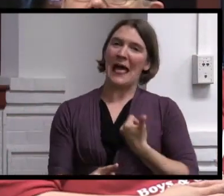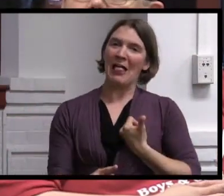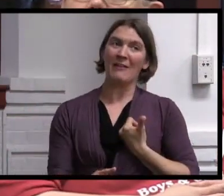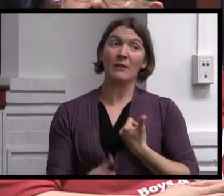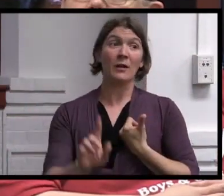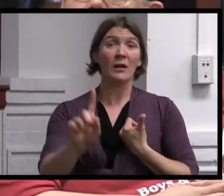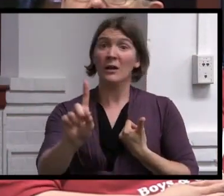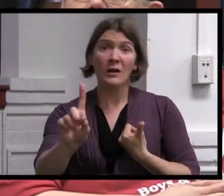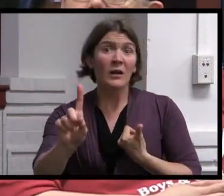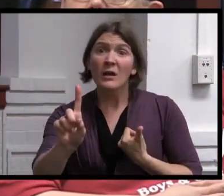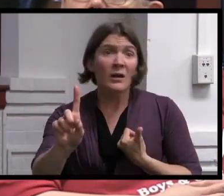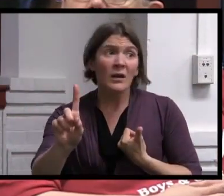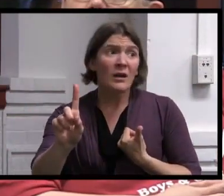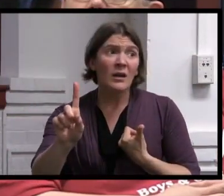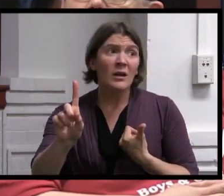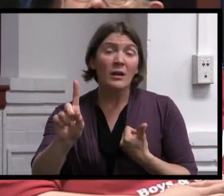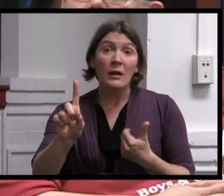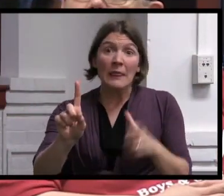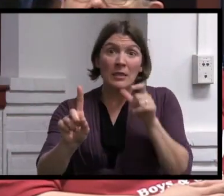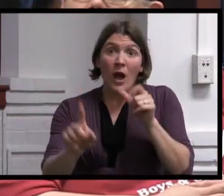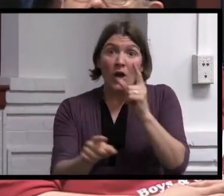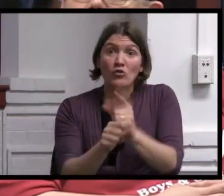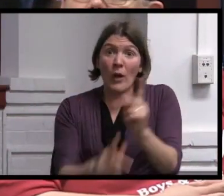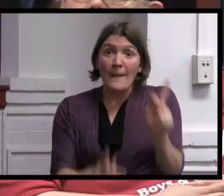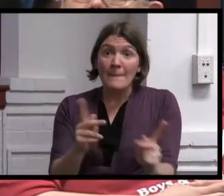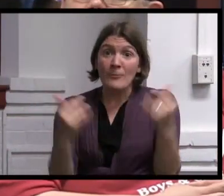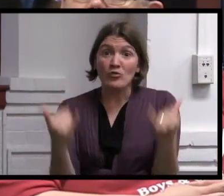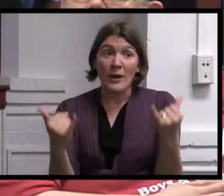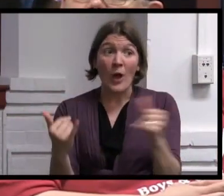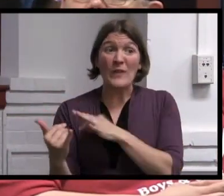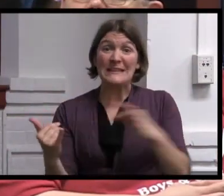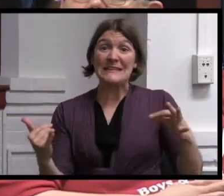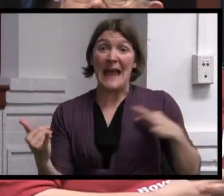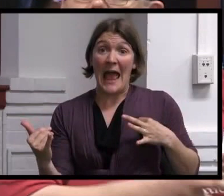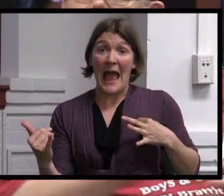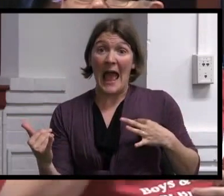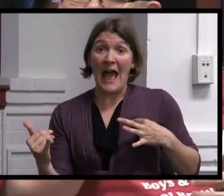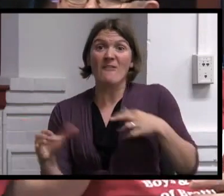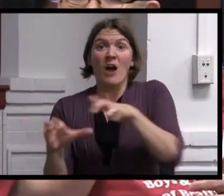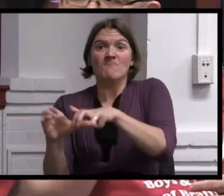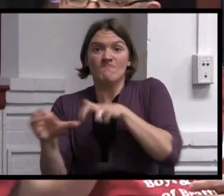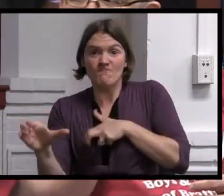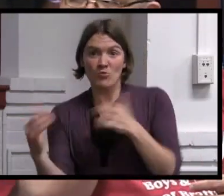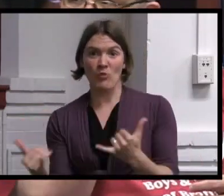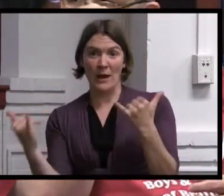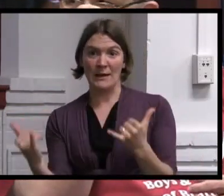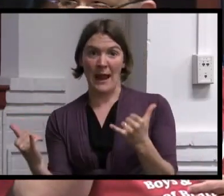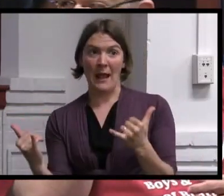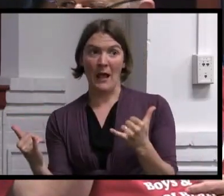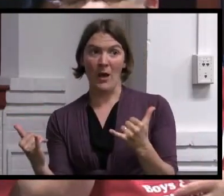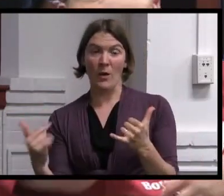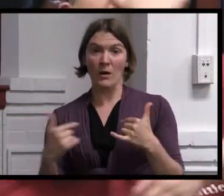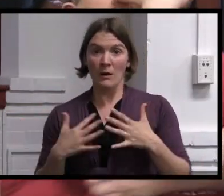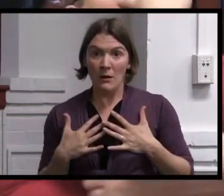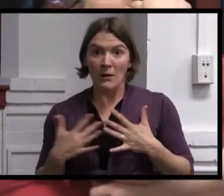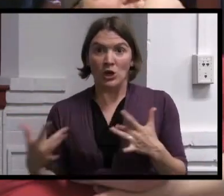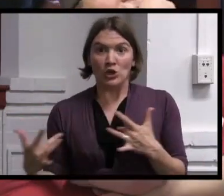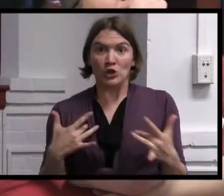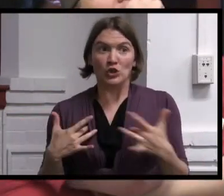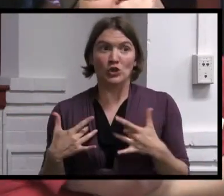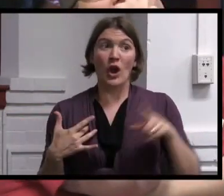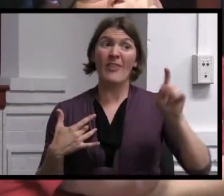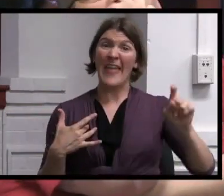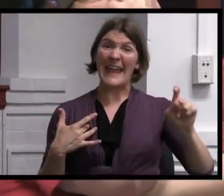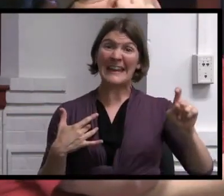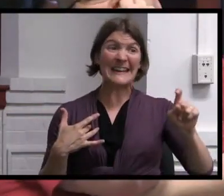But the problem is they don't have the people there that are qualified to do that, at least at the moment. Maybe they'll